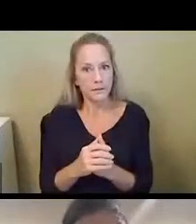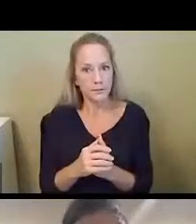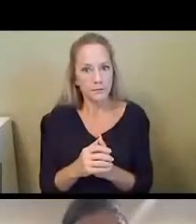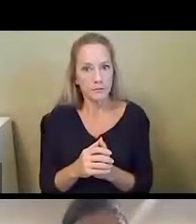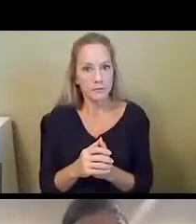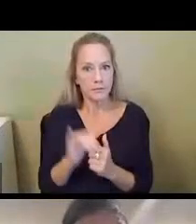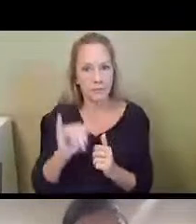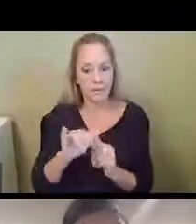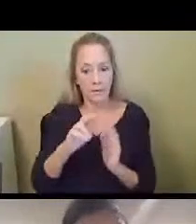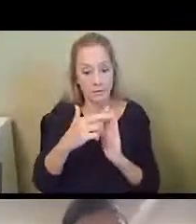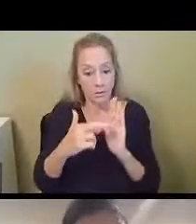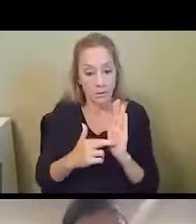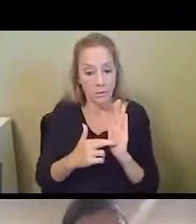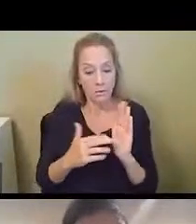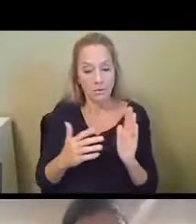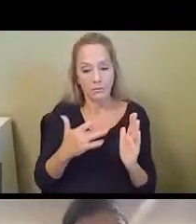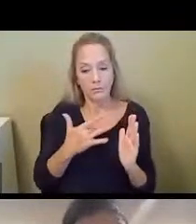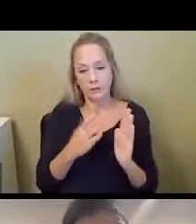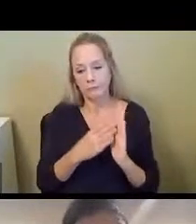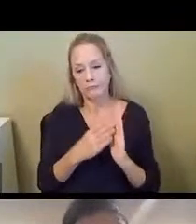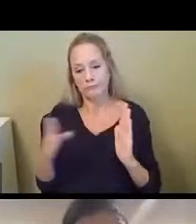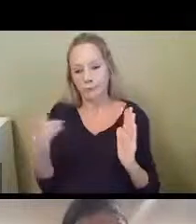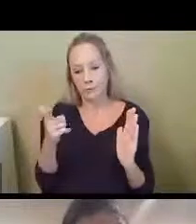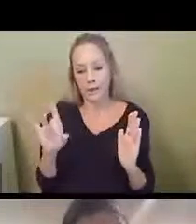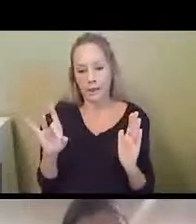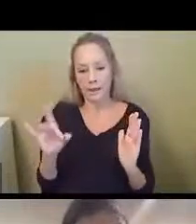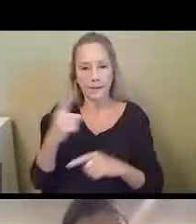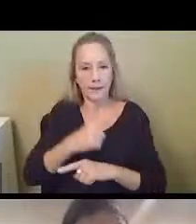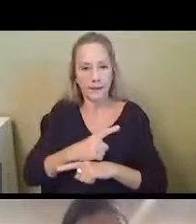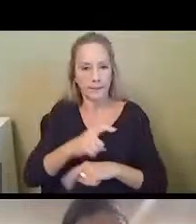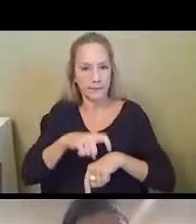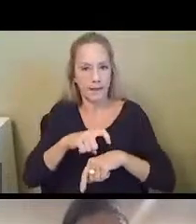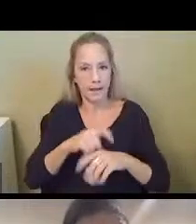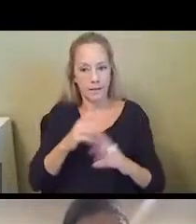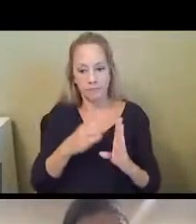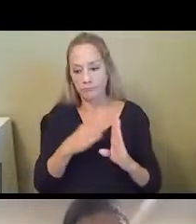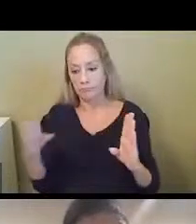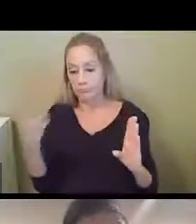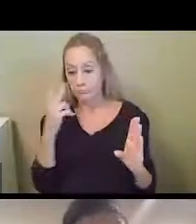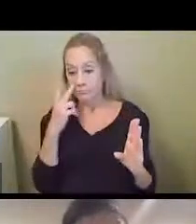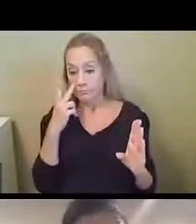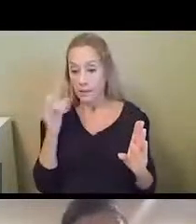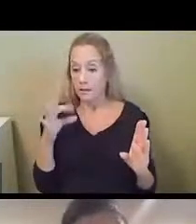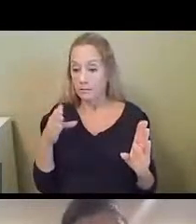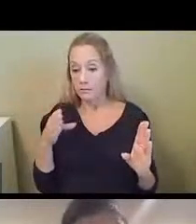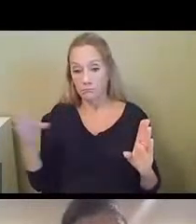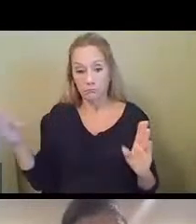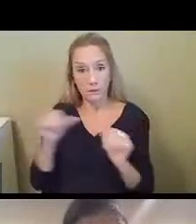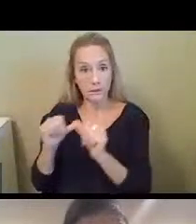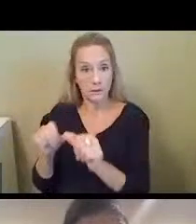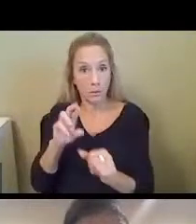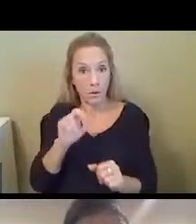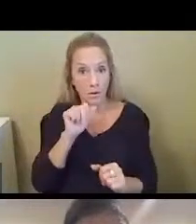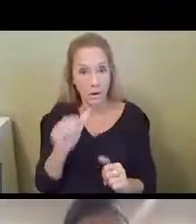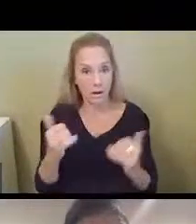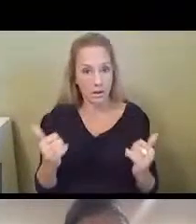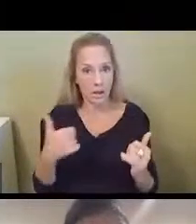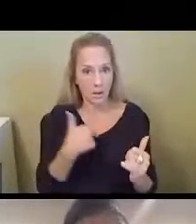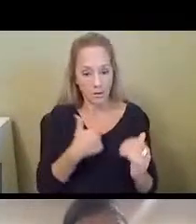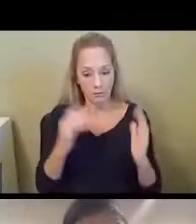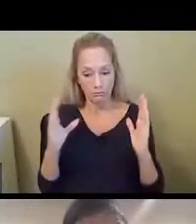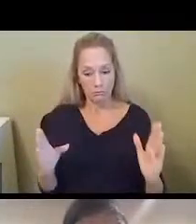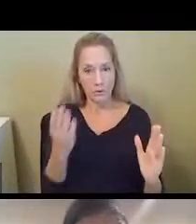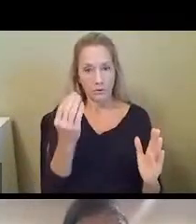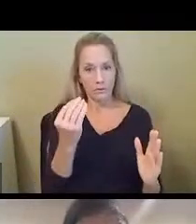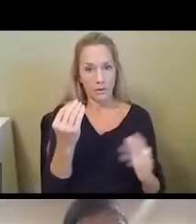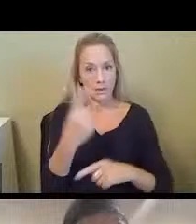these regulations running about a 28-day period to see how, you know, if we need to continue them or not. So we're at 14 days on this, and the